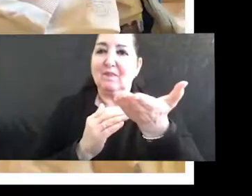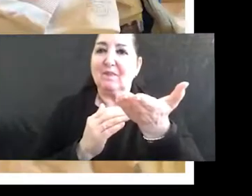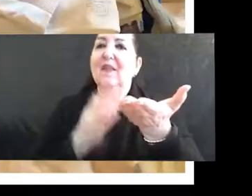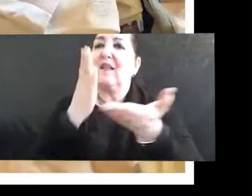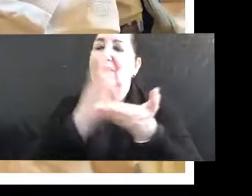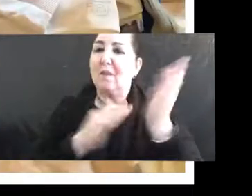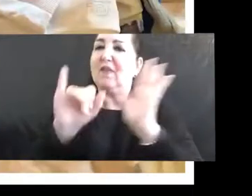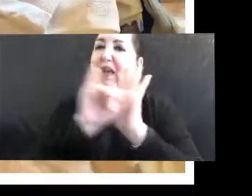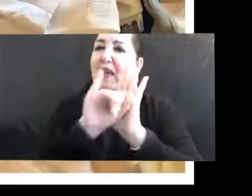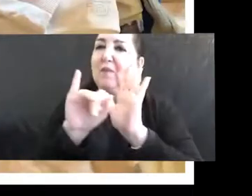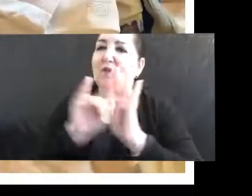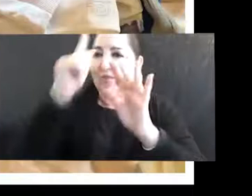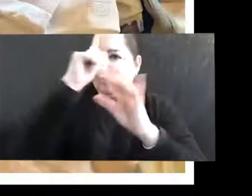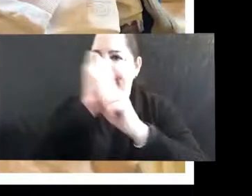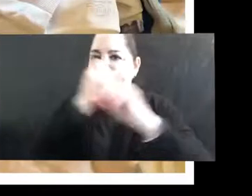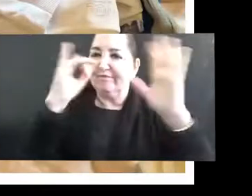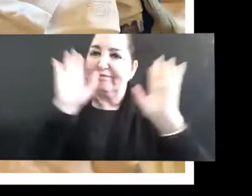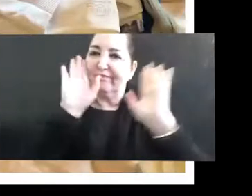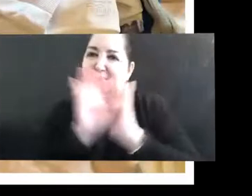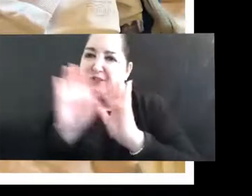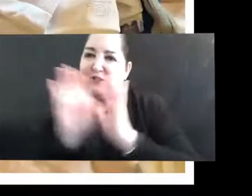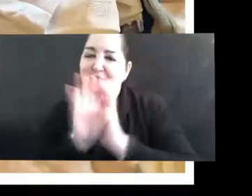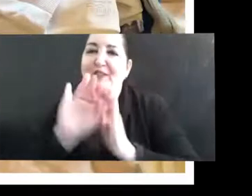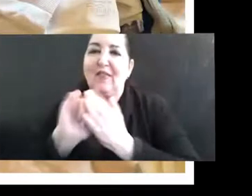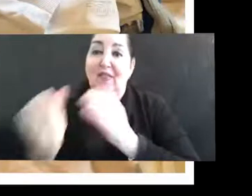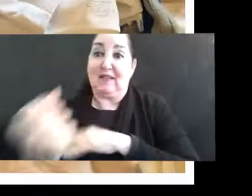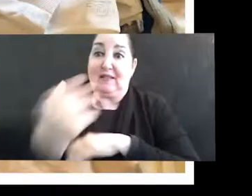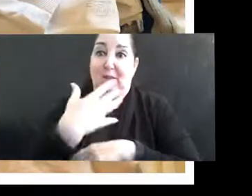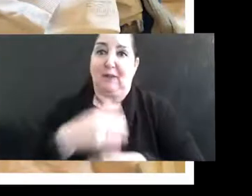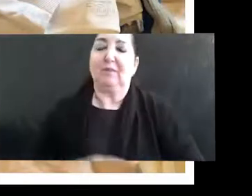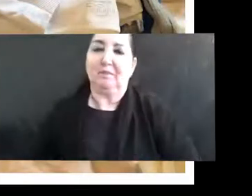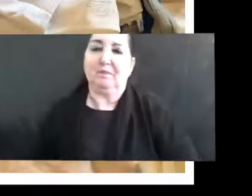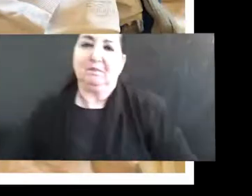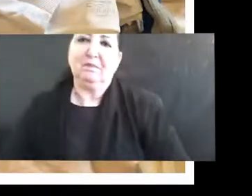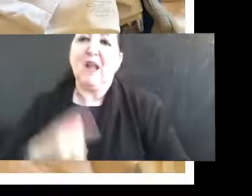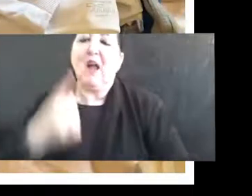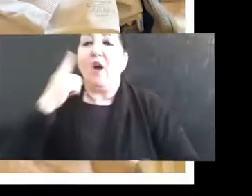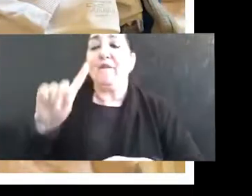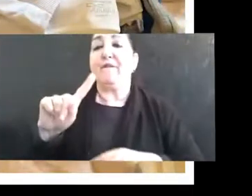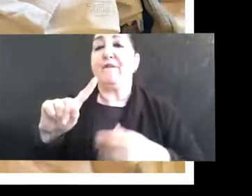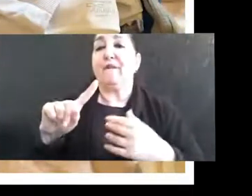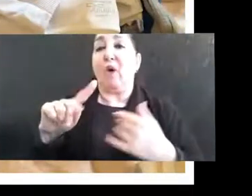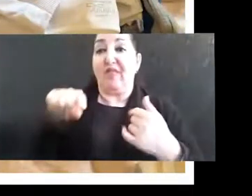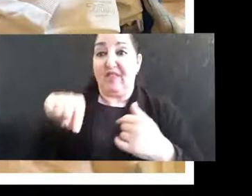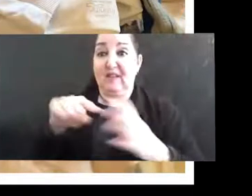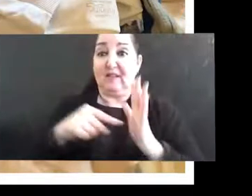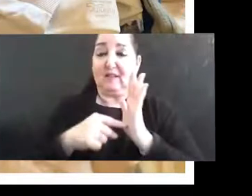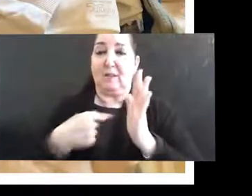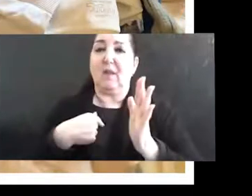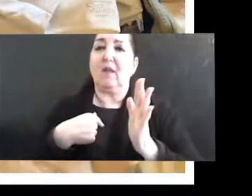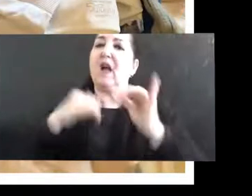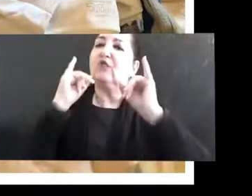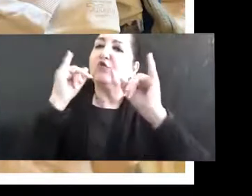And these are some of the images, films essentially, that they send back to me. So in this particular instance, I